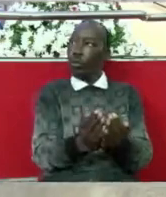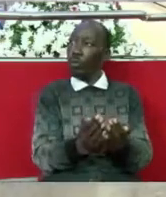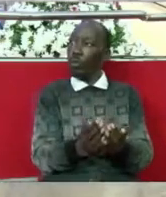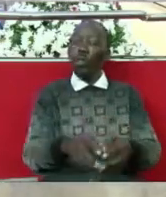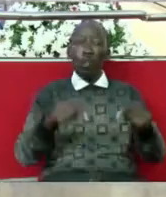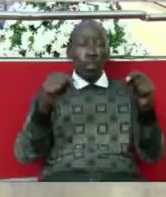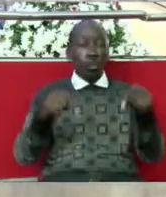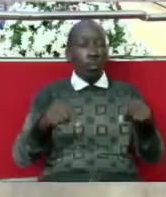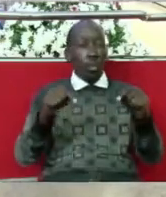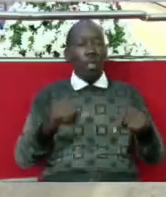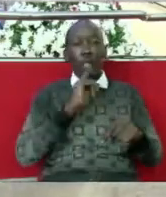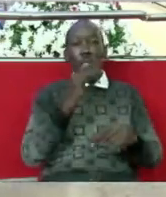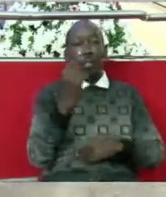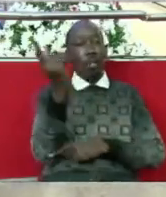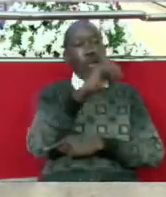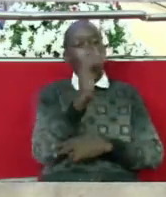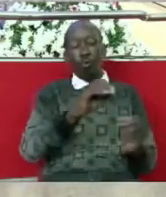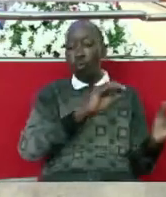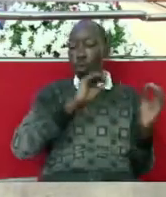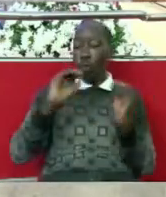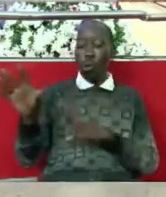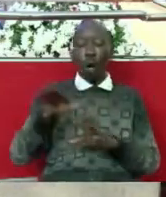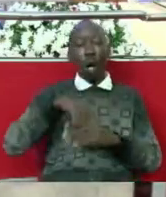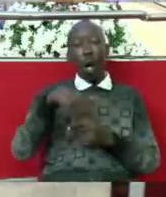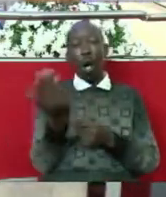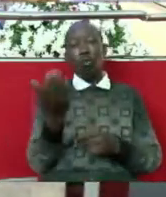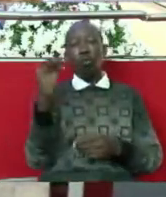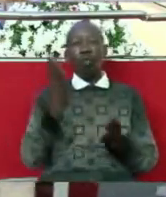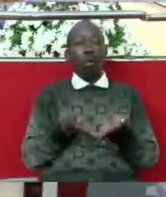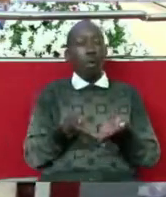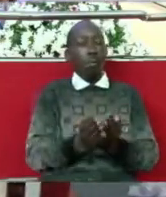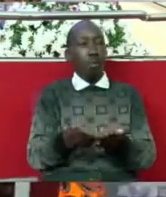Today is the time to throw them out of the boat.